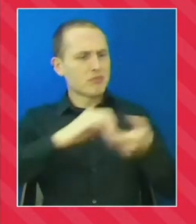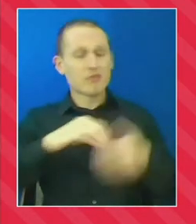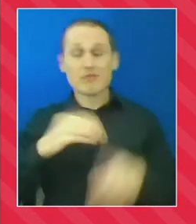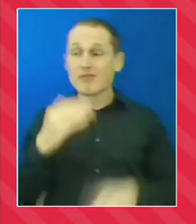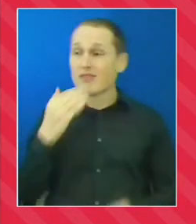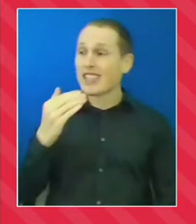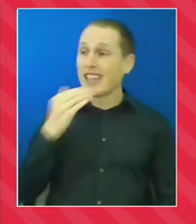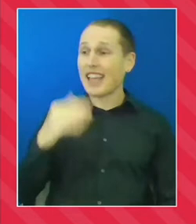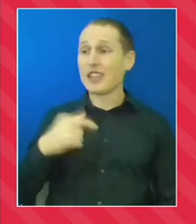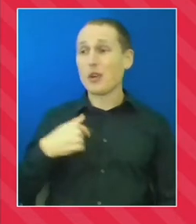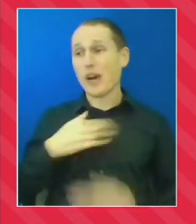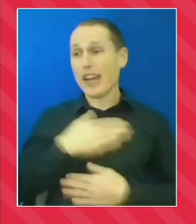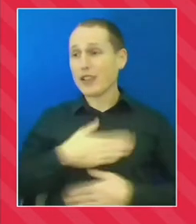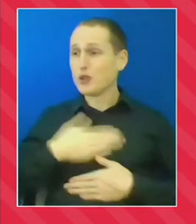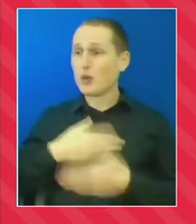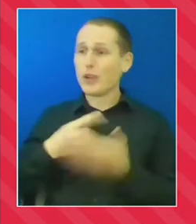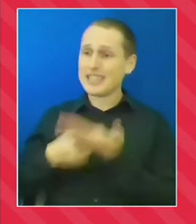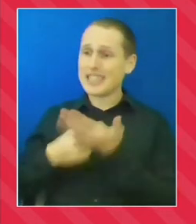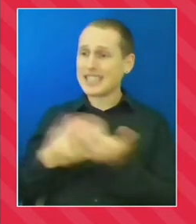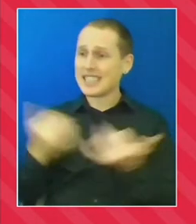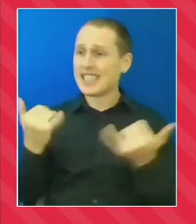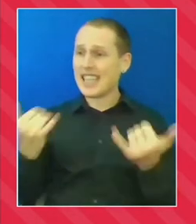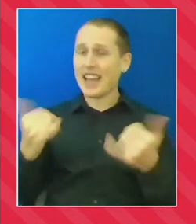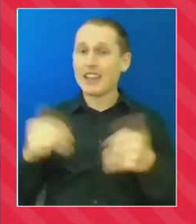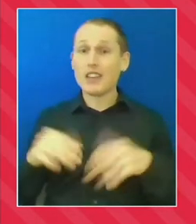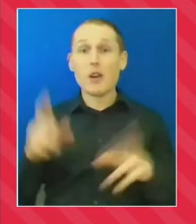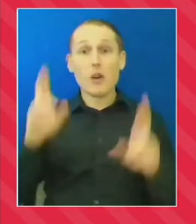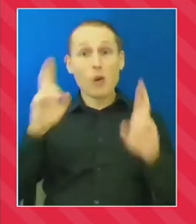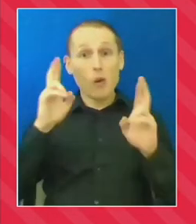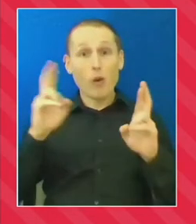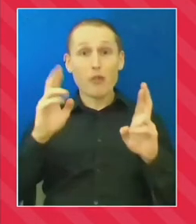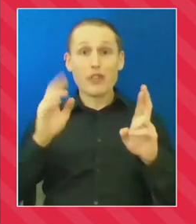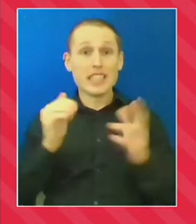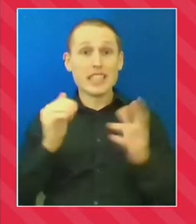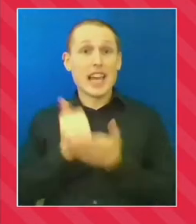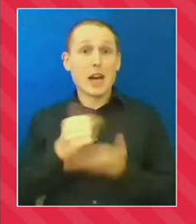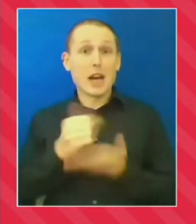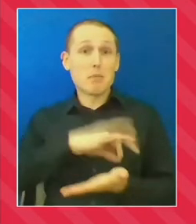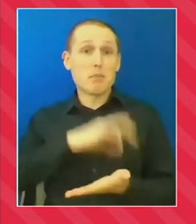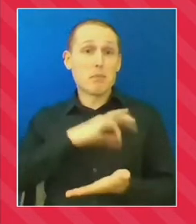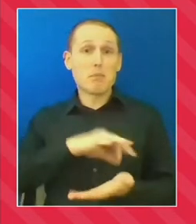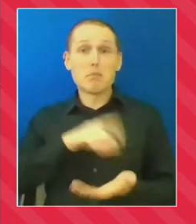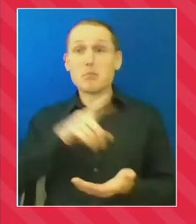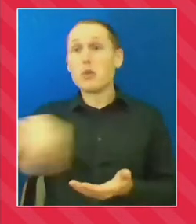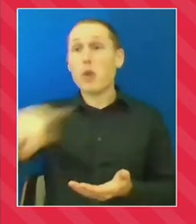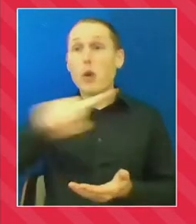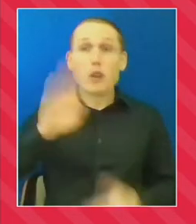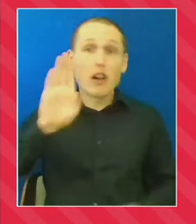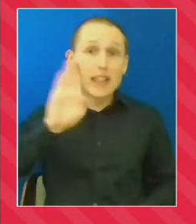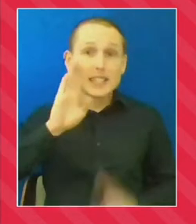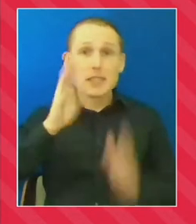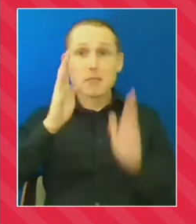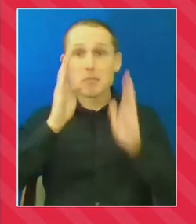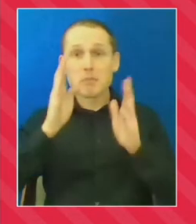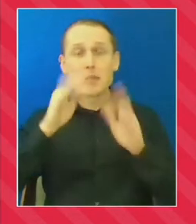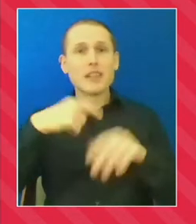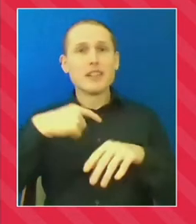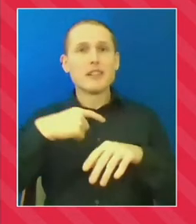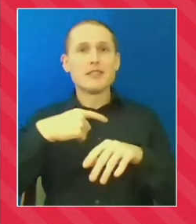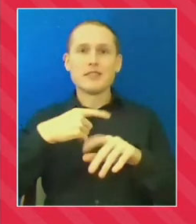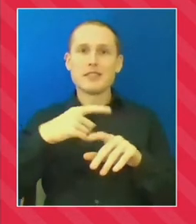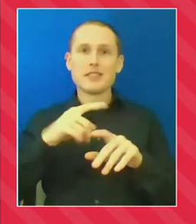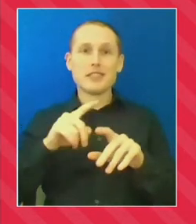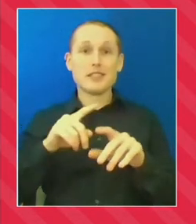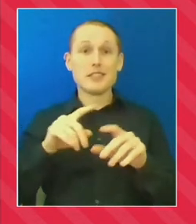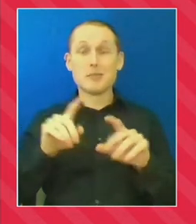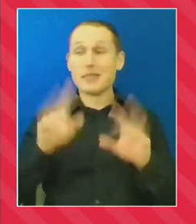our conversation today. Hopefully it was helpful for all those that are listening, but also certainly it's been helpful for